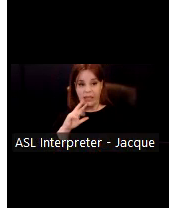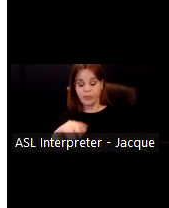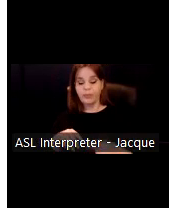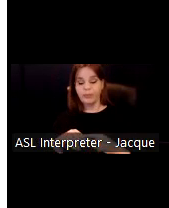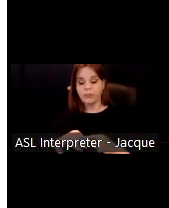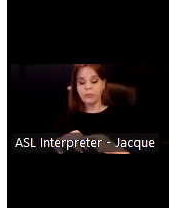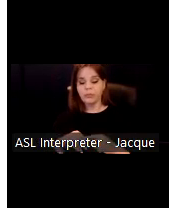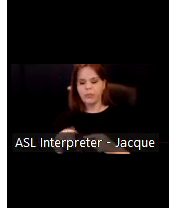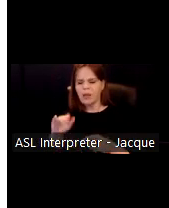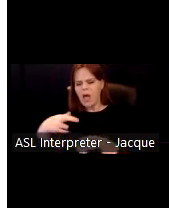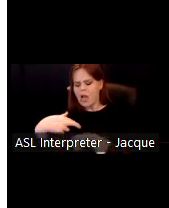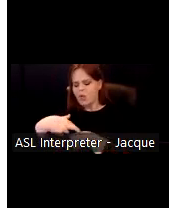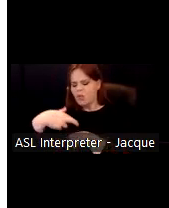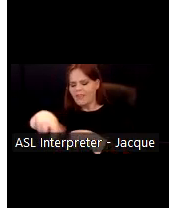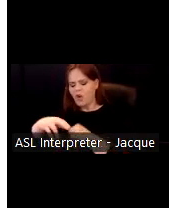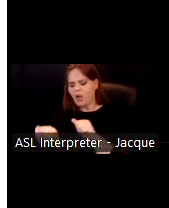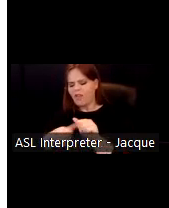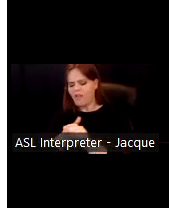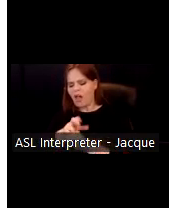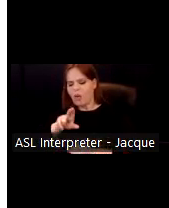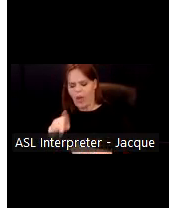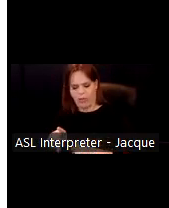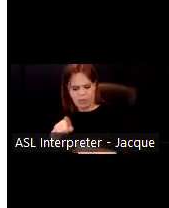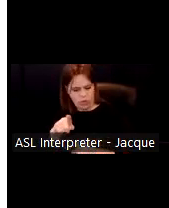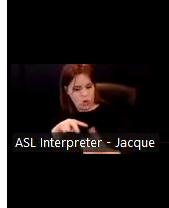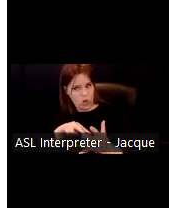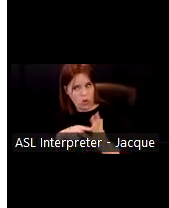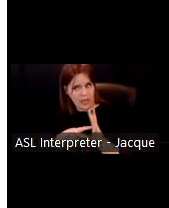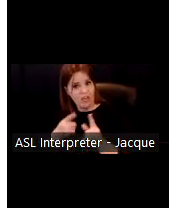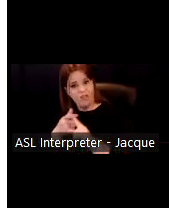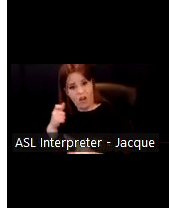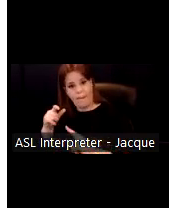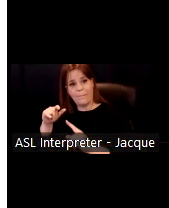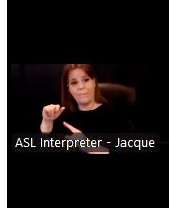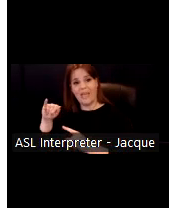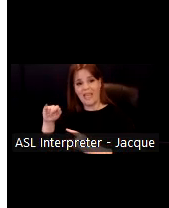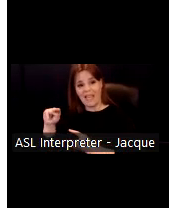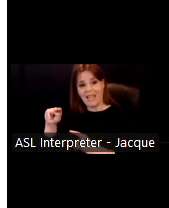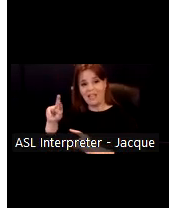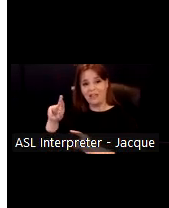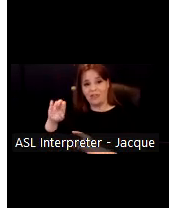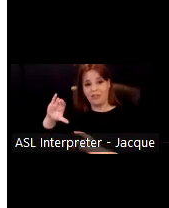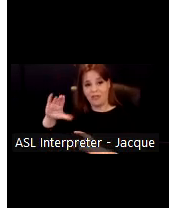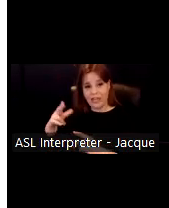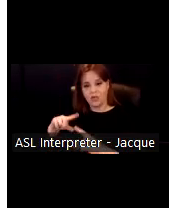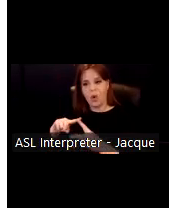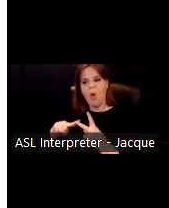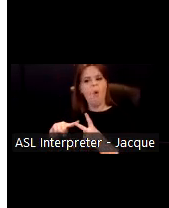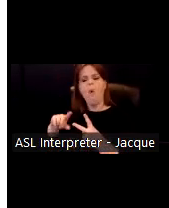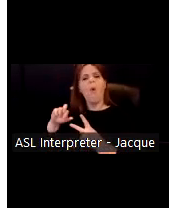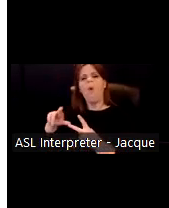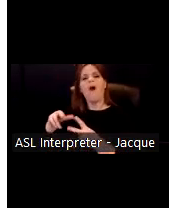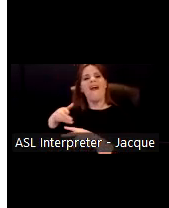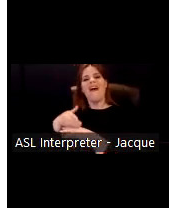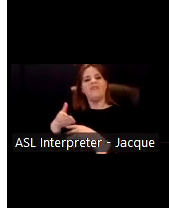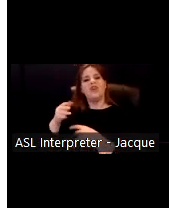referral follow-up, do you mean follow-up from Within Reach or after Within Reach has connected a family to a